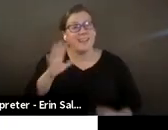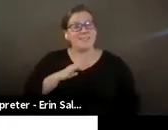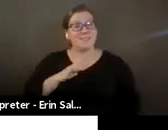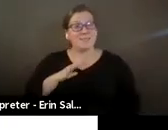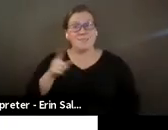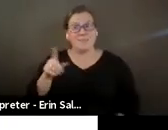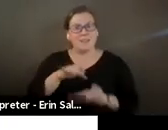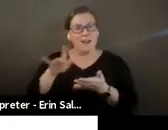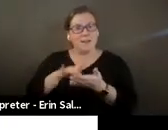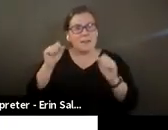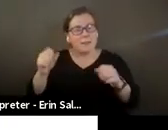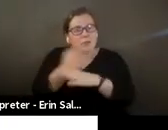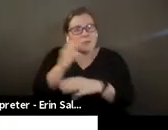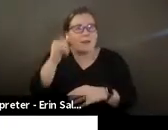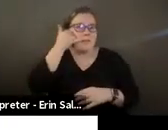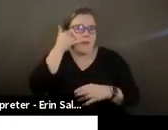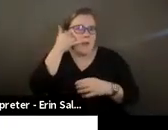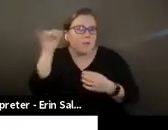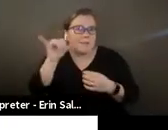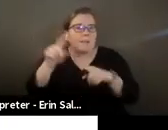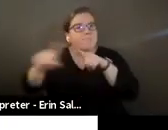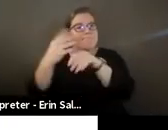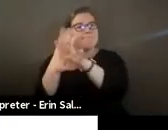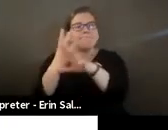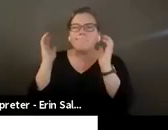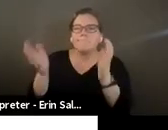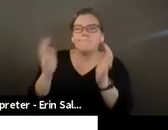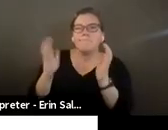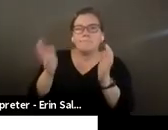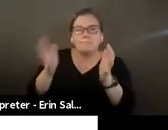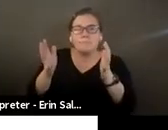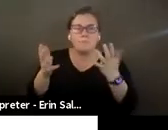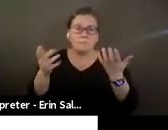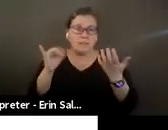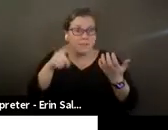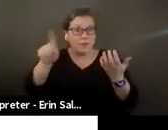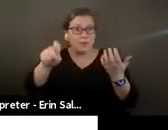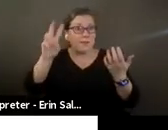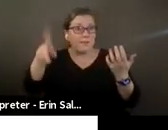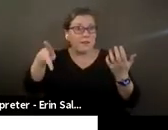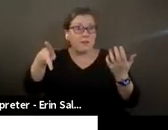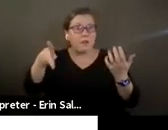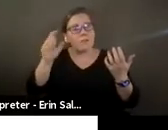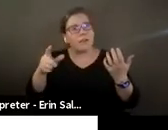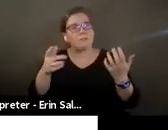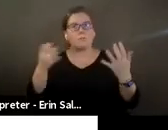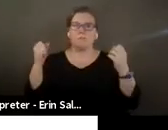that it can be used as a phone for those who need to use a video phone. They communicate through sign language.